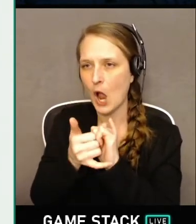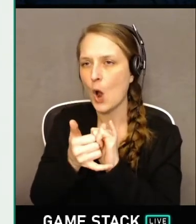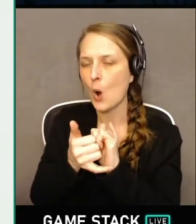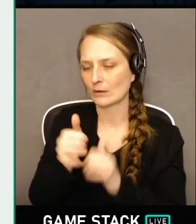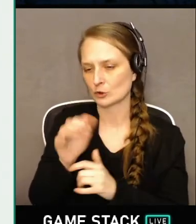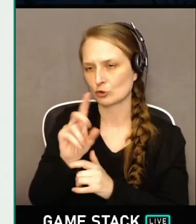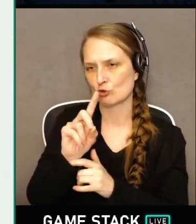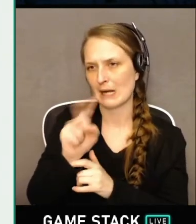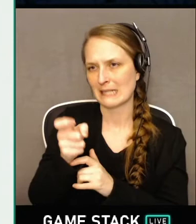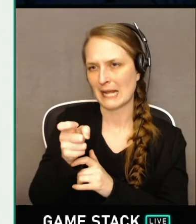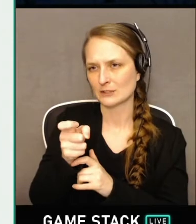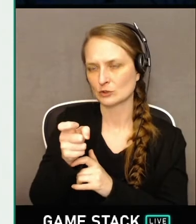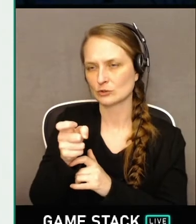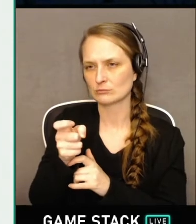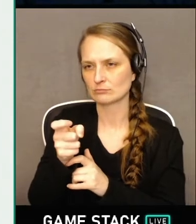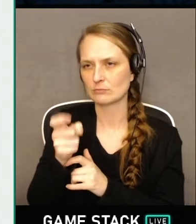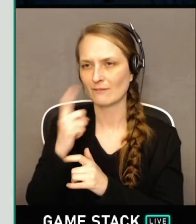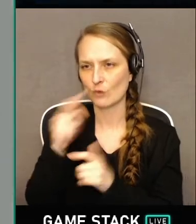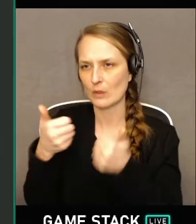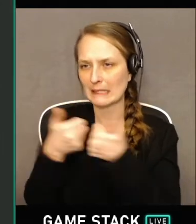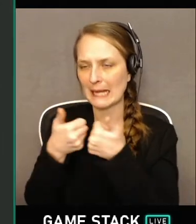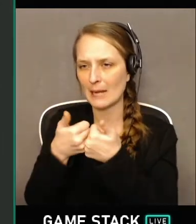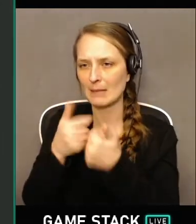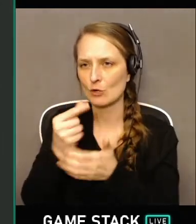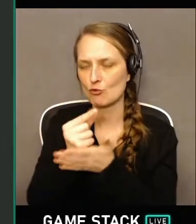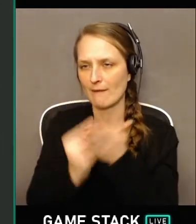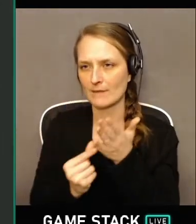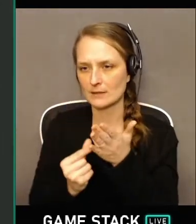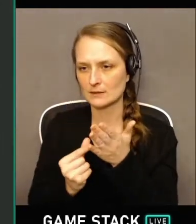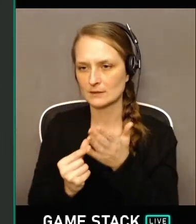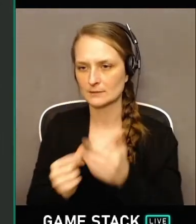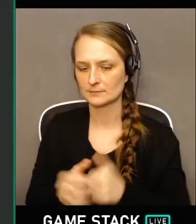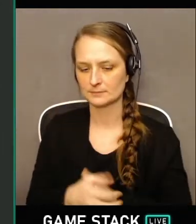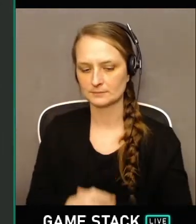element in their vision of gaming graphics.